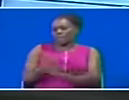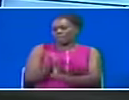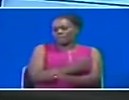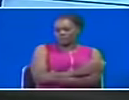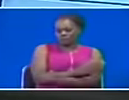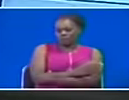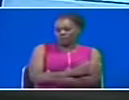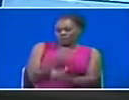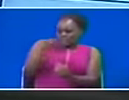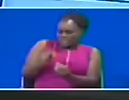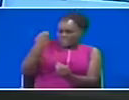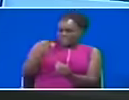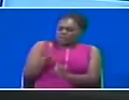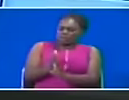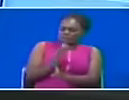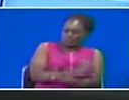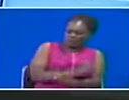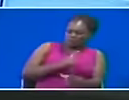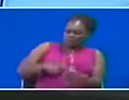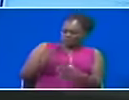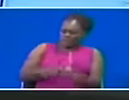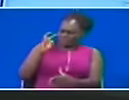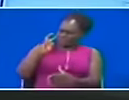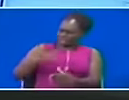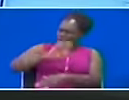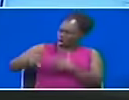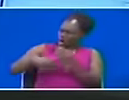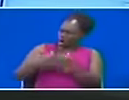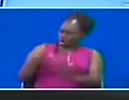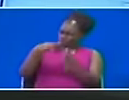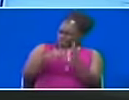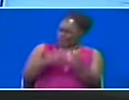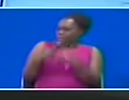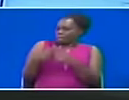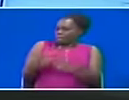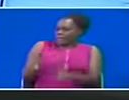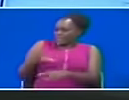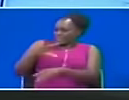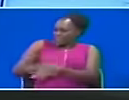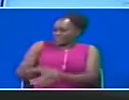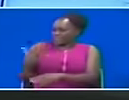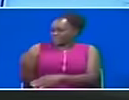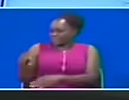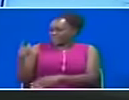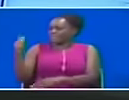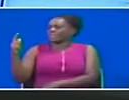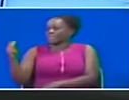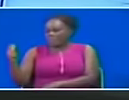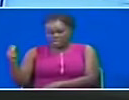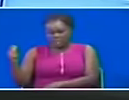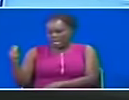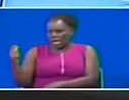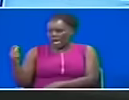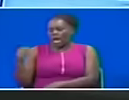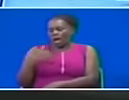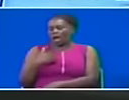for test runs and everything to be looked into to ensure it's all good to go. However, procurement issues, tendering as well, have arisen,